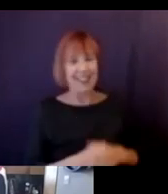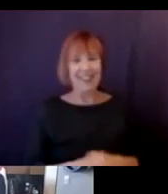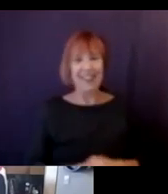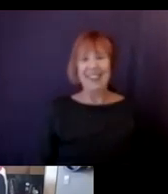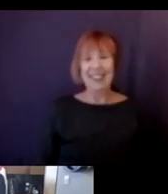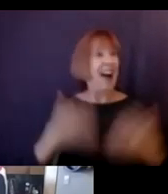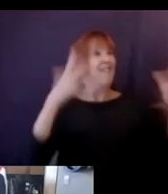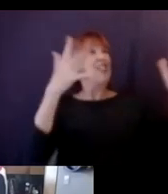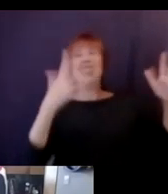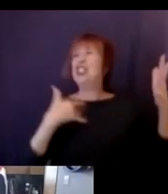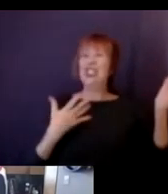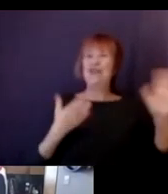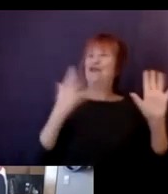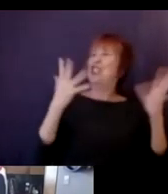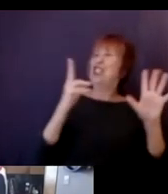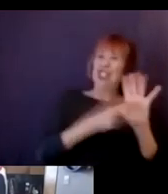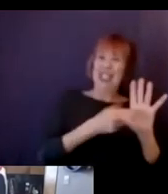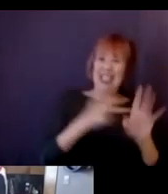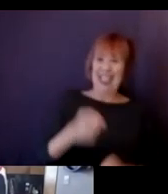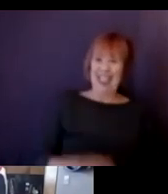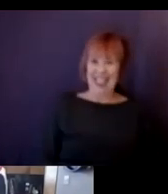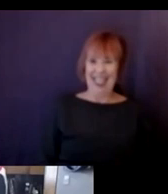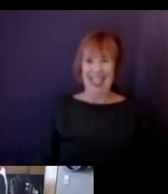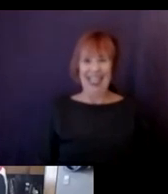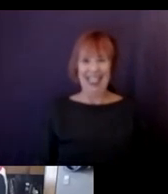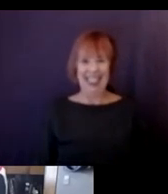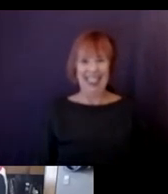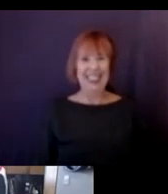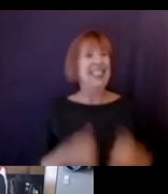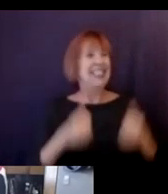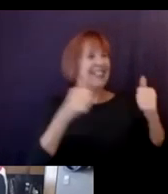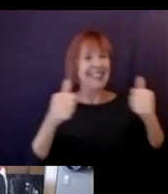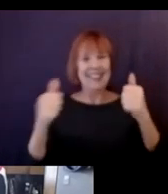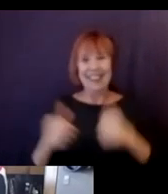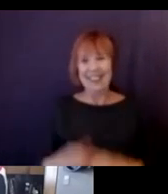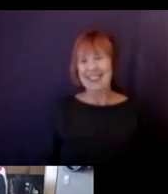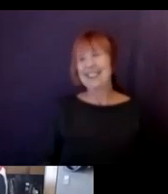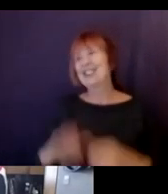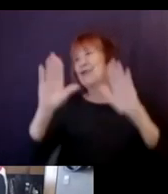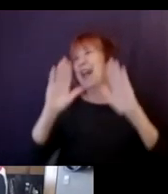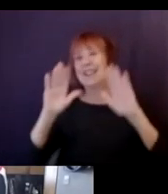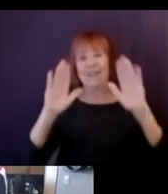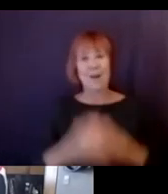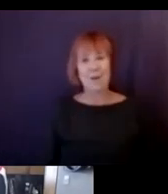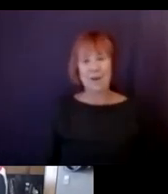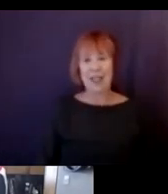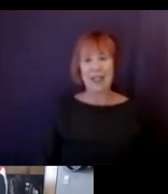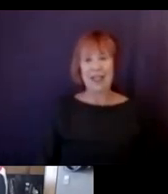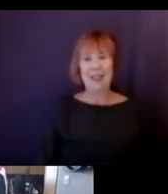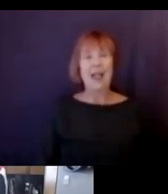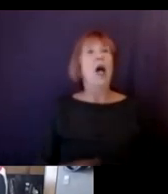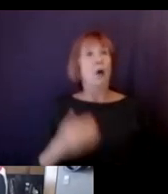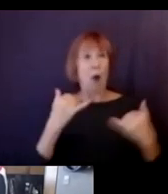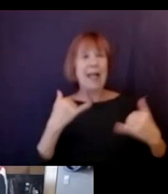have. Oh, wonderful. I'm going to. Oh, good, good, good. That's great. Well, we had about 1,800 people